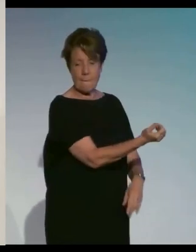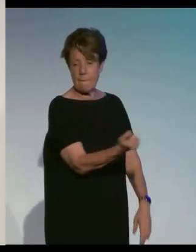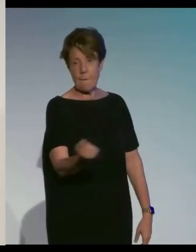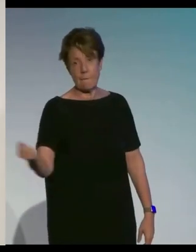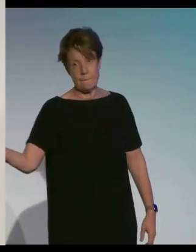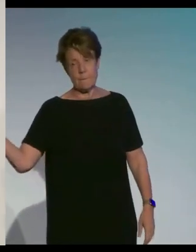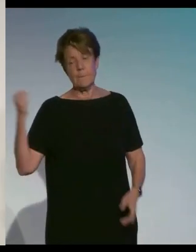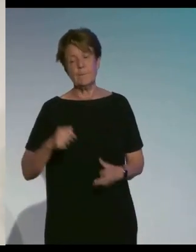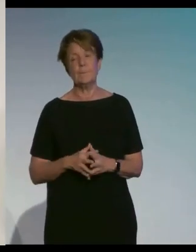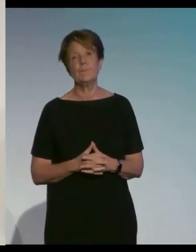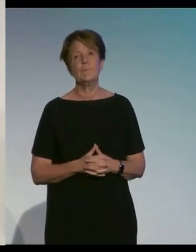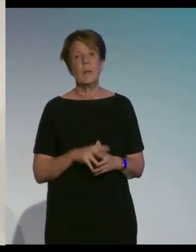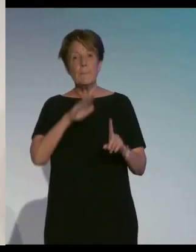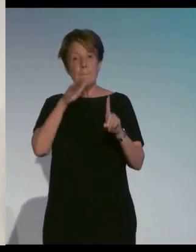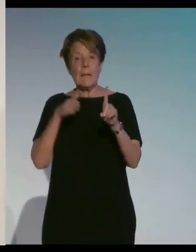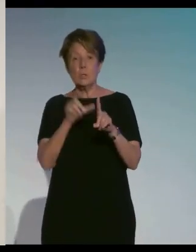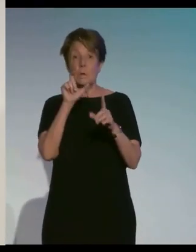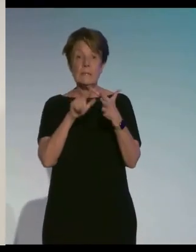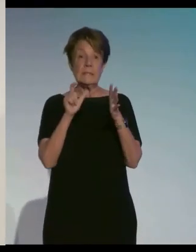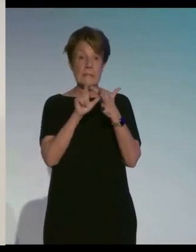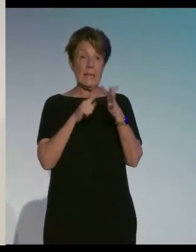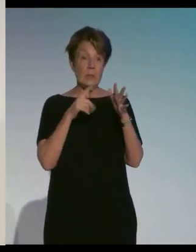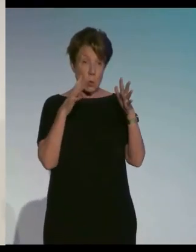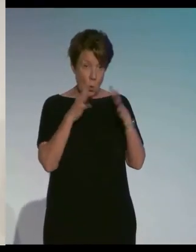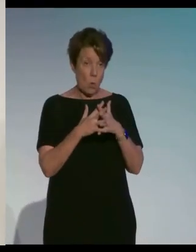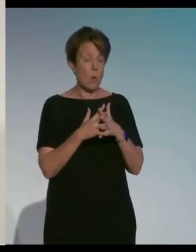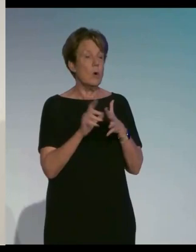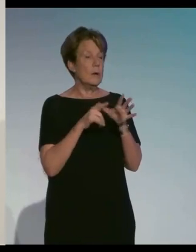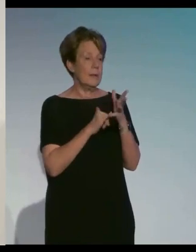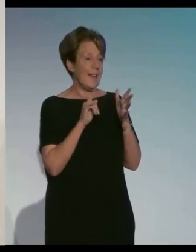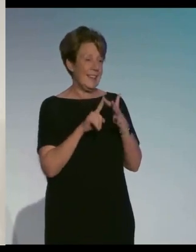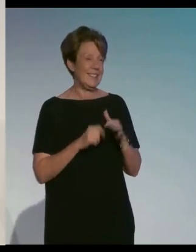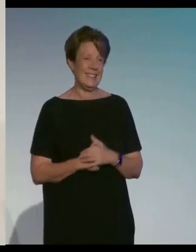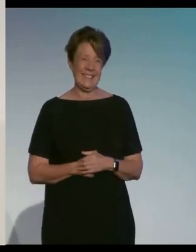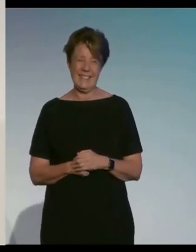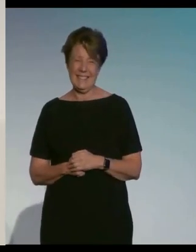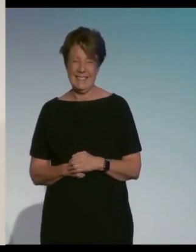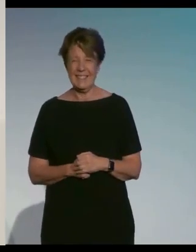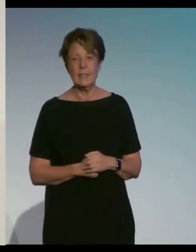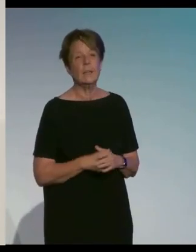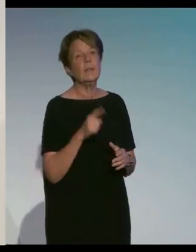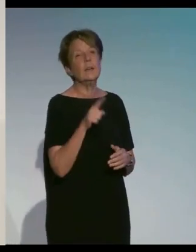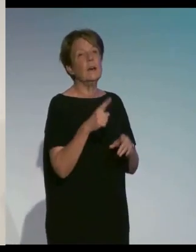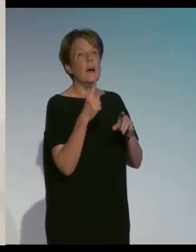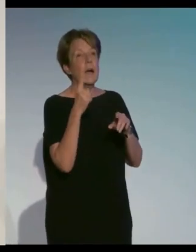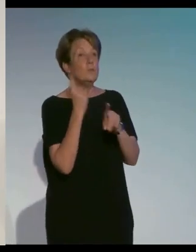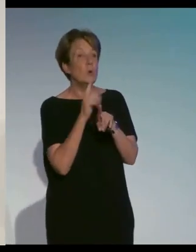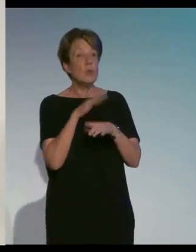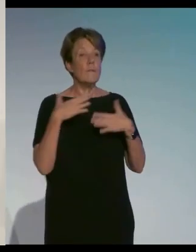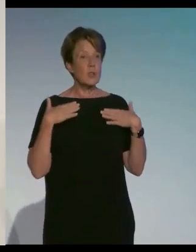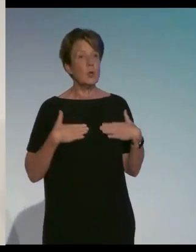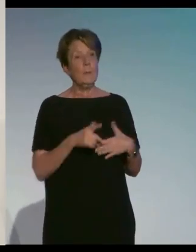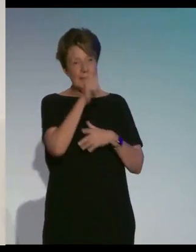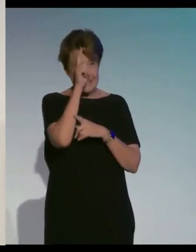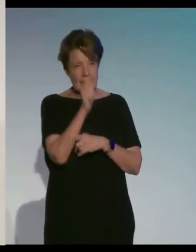getting back to the CEDAW case, in 2014, I met with the Human Dignity Trust, who